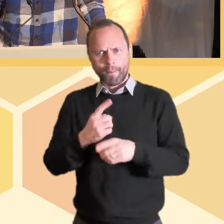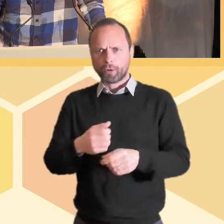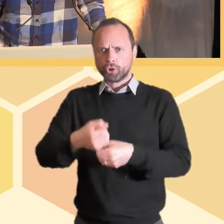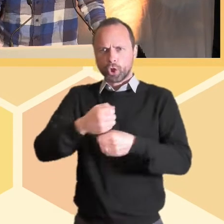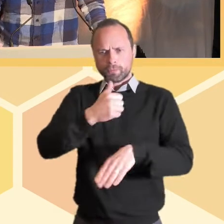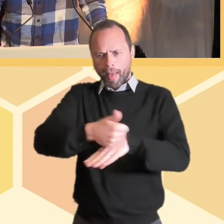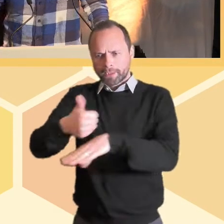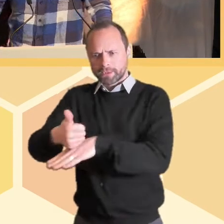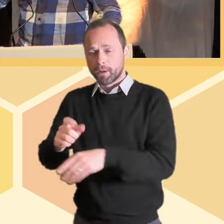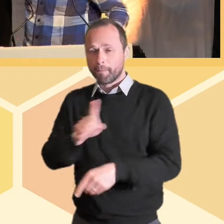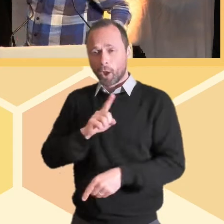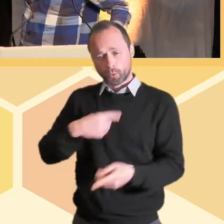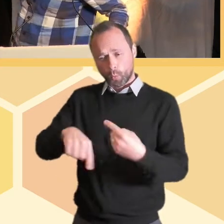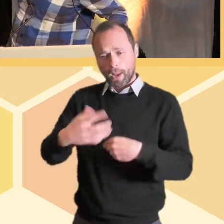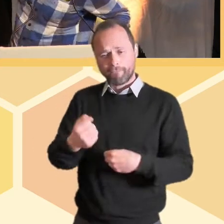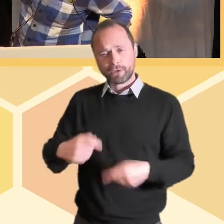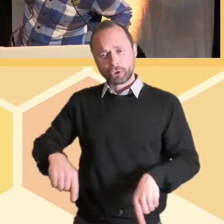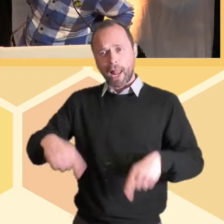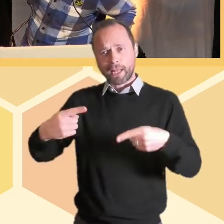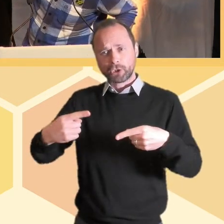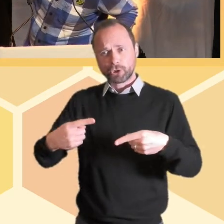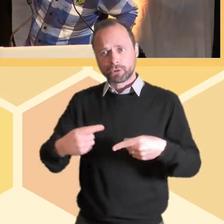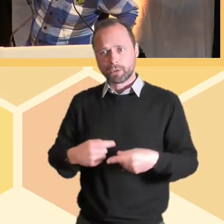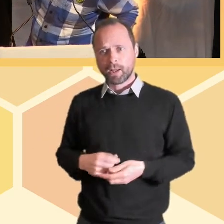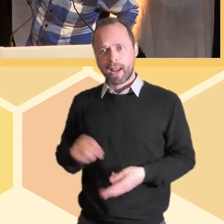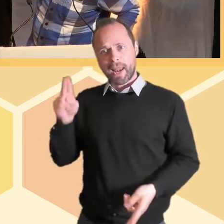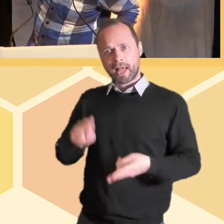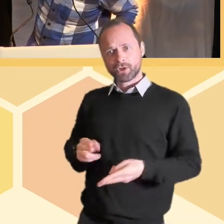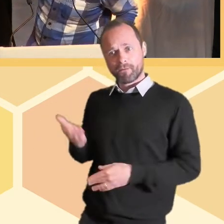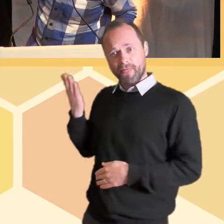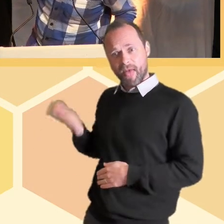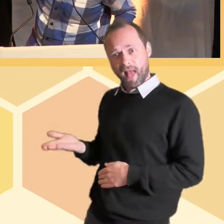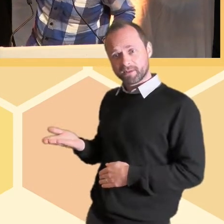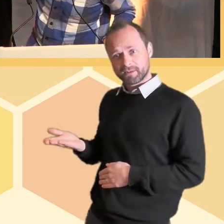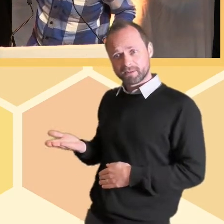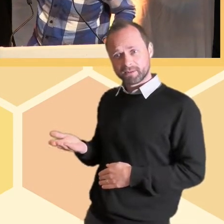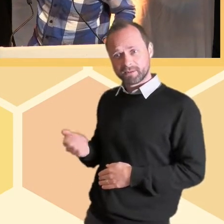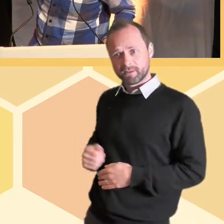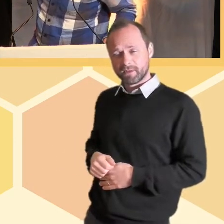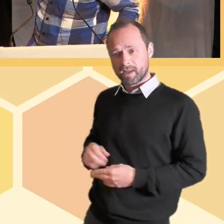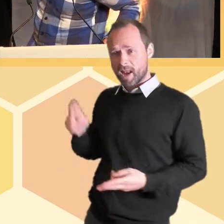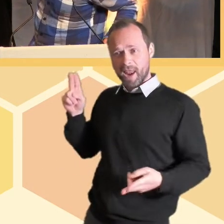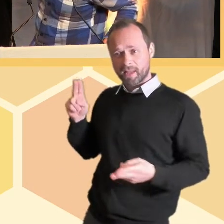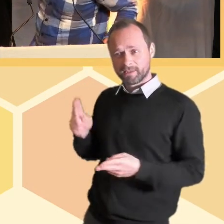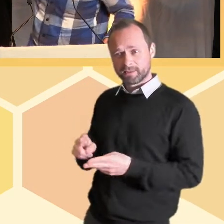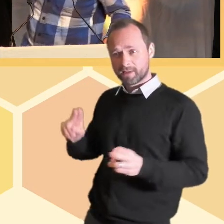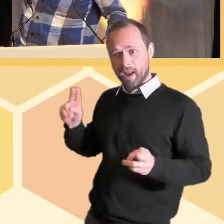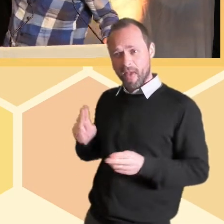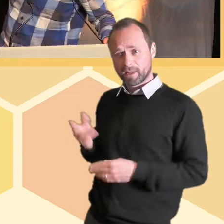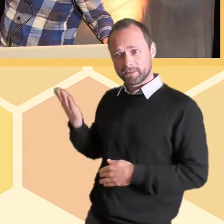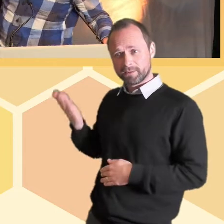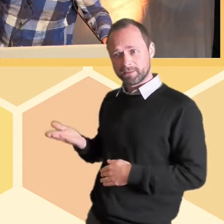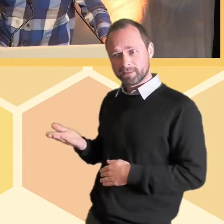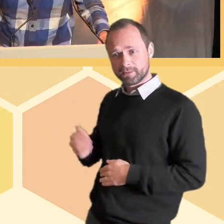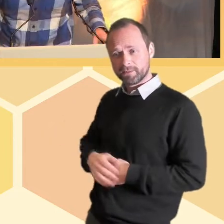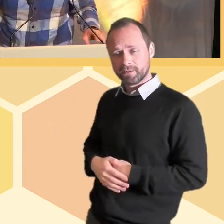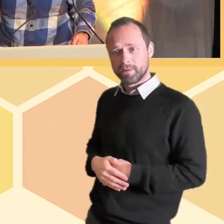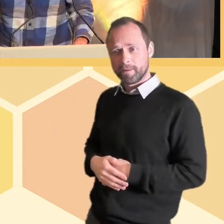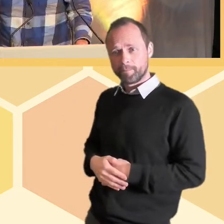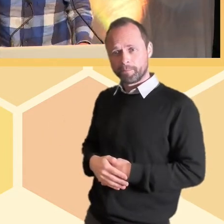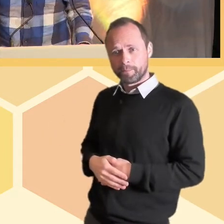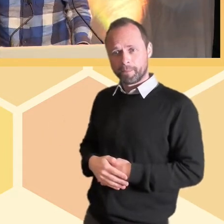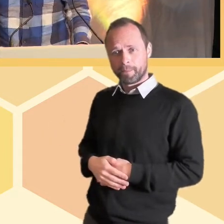we? We've got less and less of that, we've got less and less of these, and we've got less and less